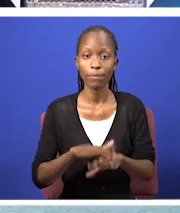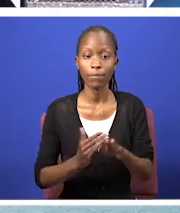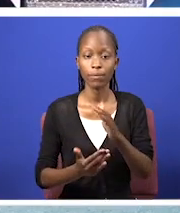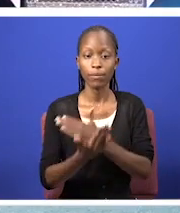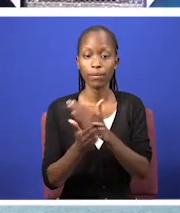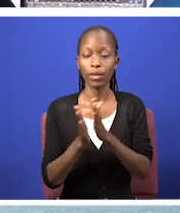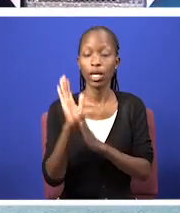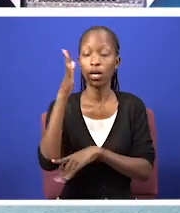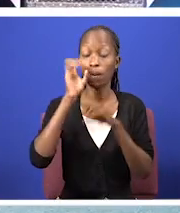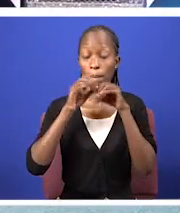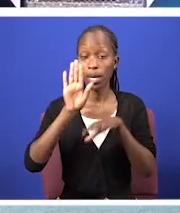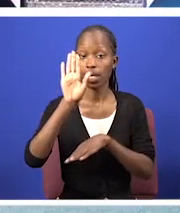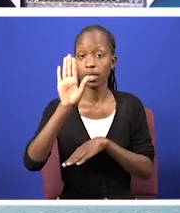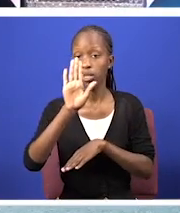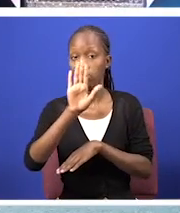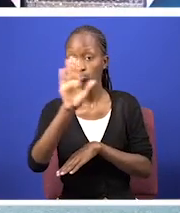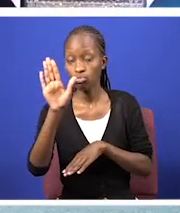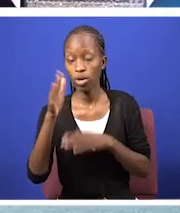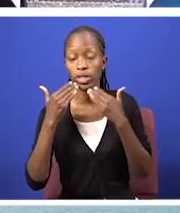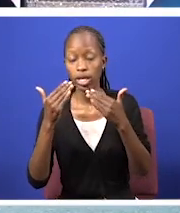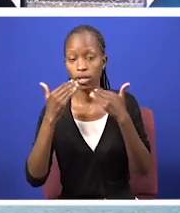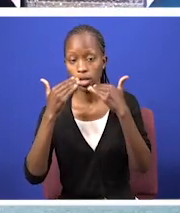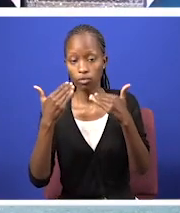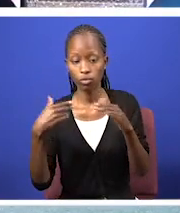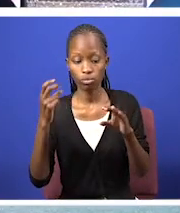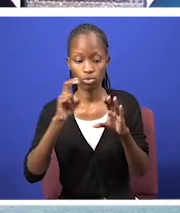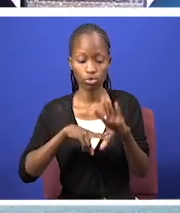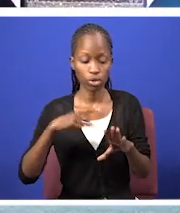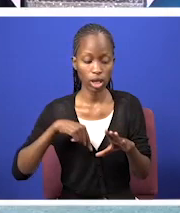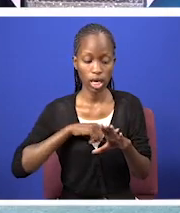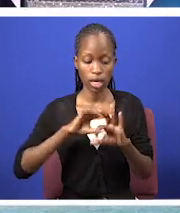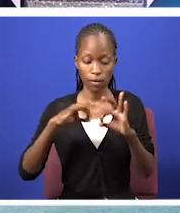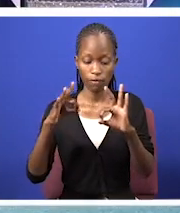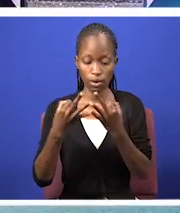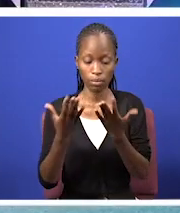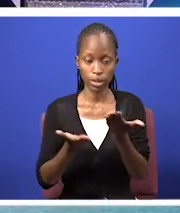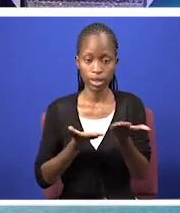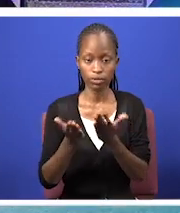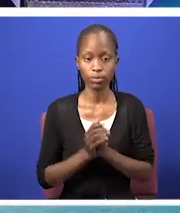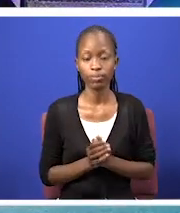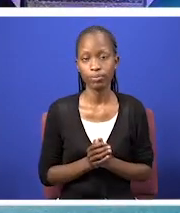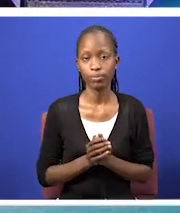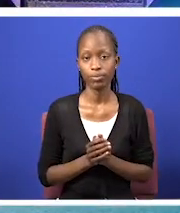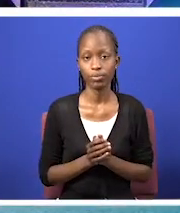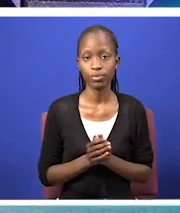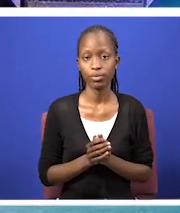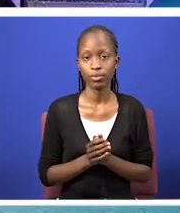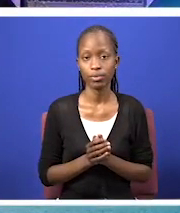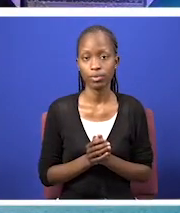Good morning and God bless you. Thank you so much for being a part of the family service here at